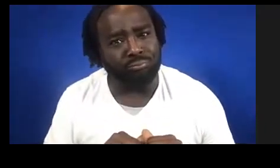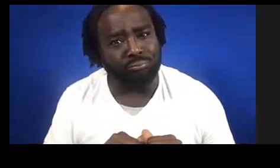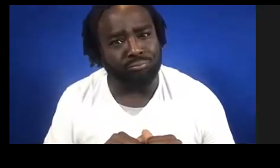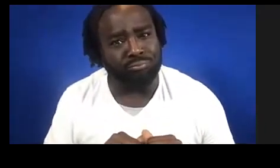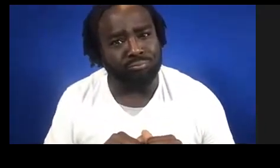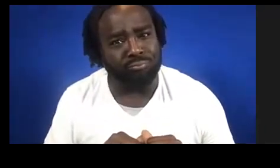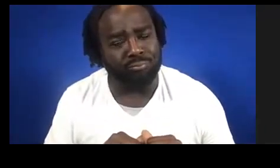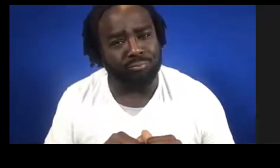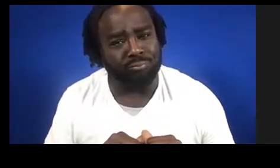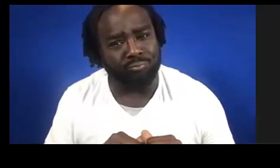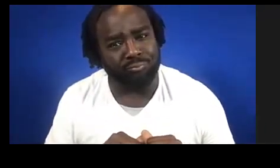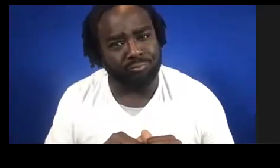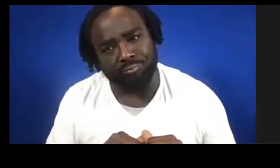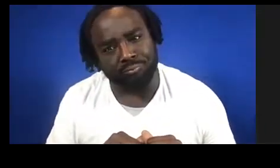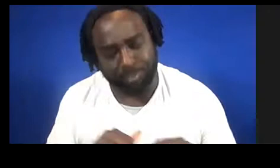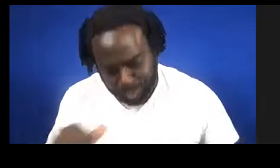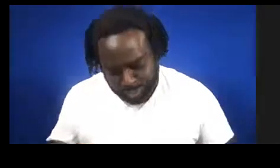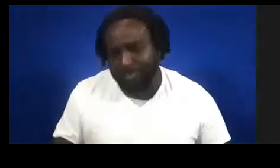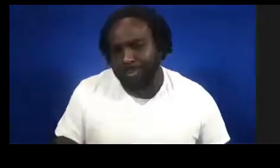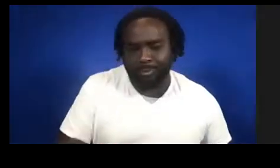Willis, what you talking about?